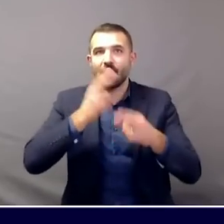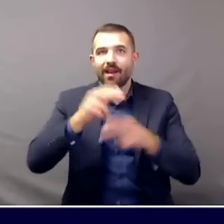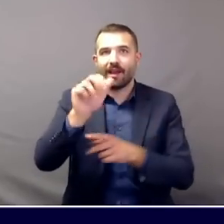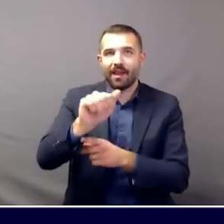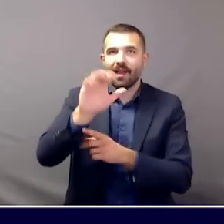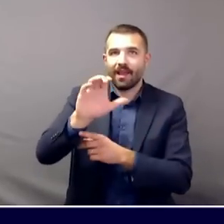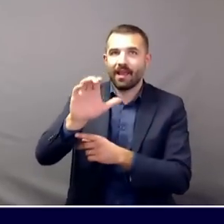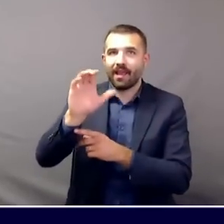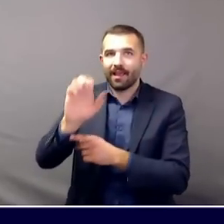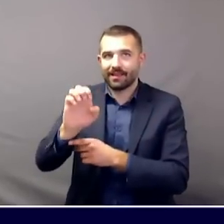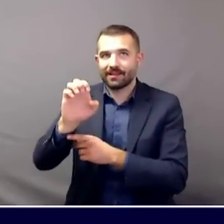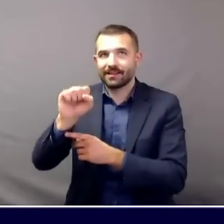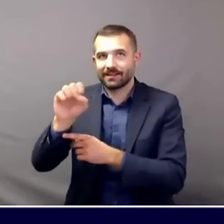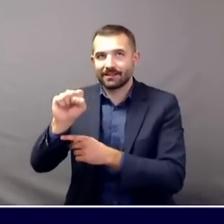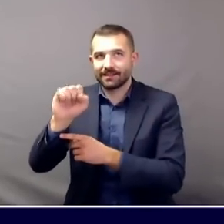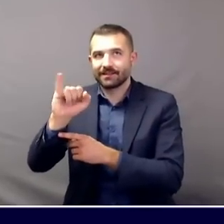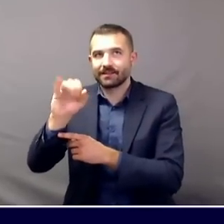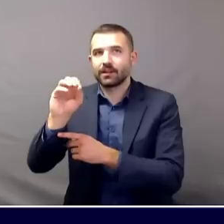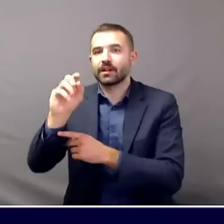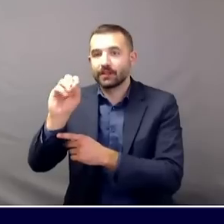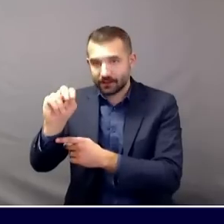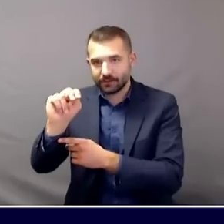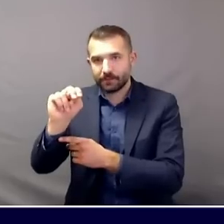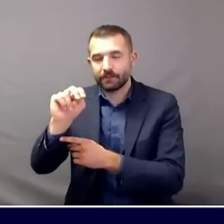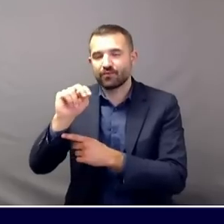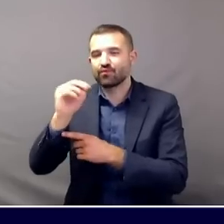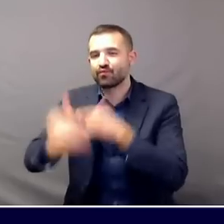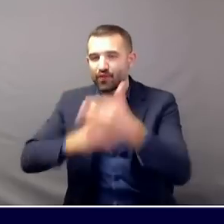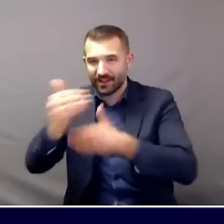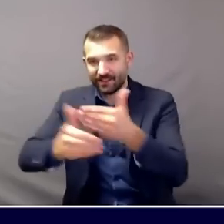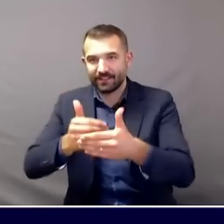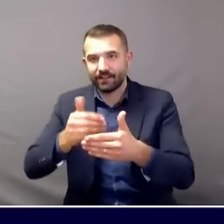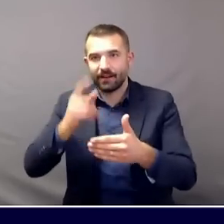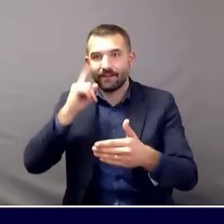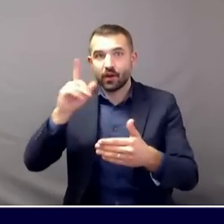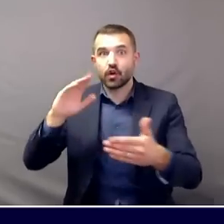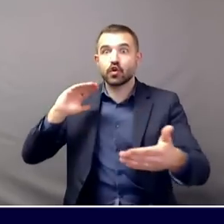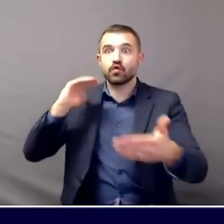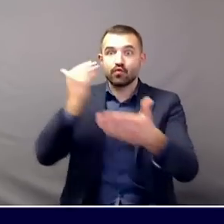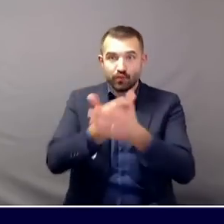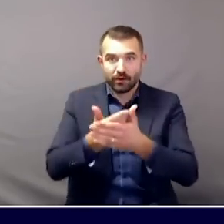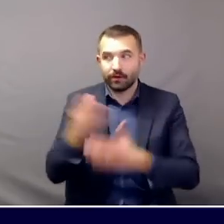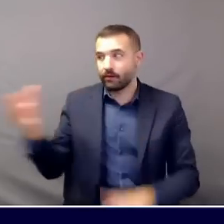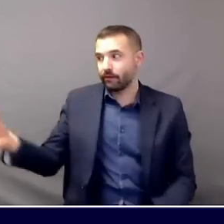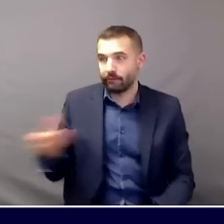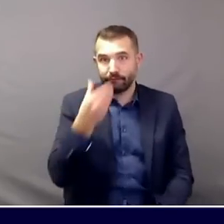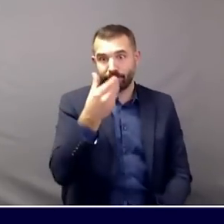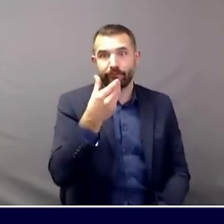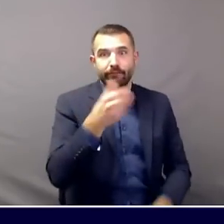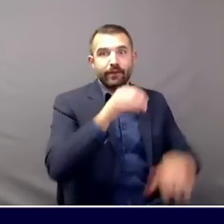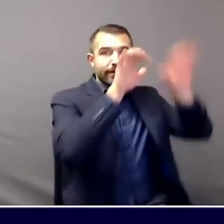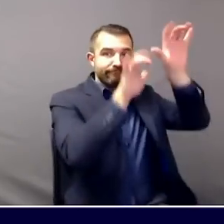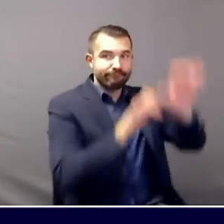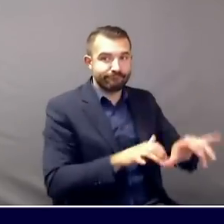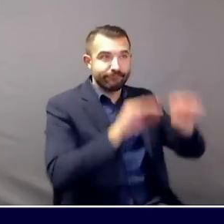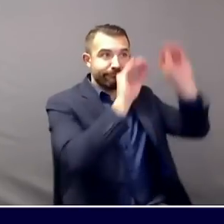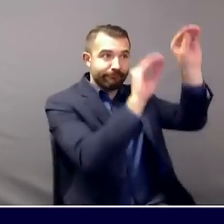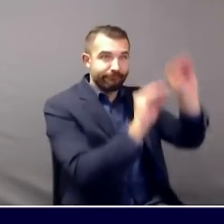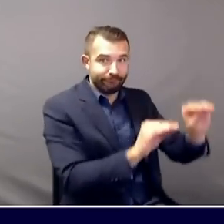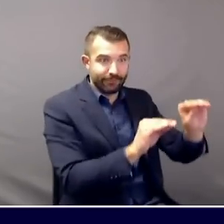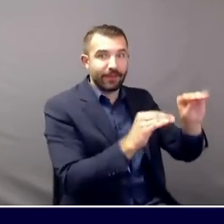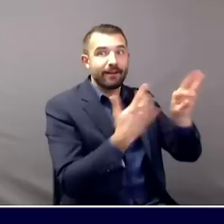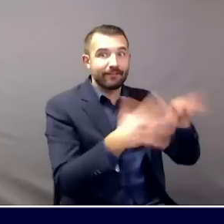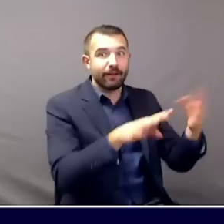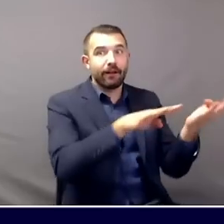our turnaround time from the moment the sample shows up at our front door to the time it gets reported to the provider at less than 48